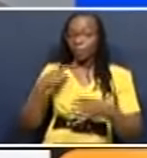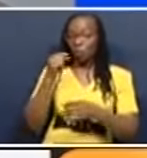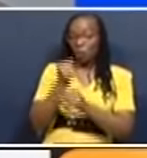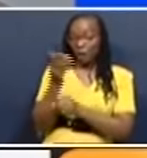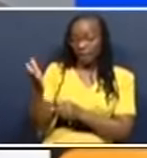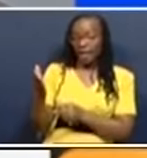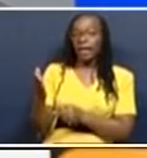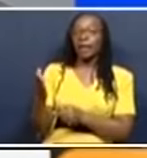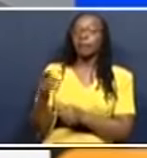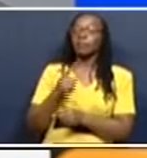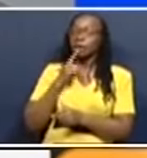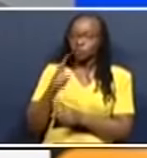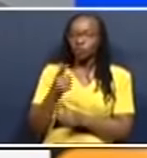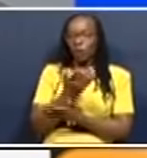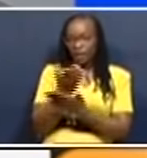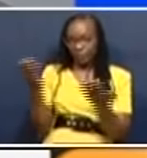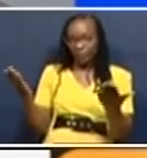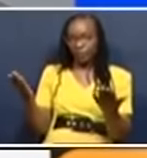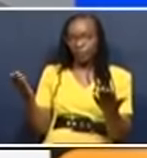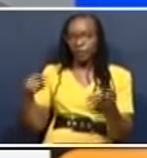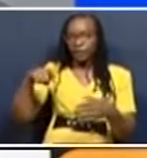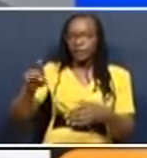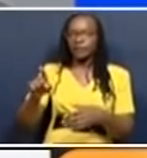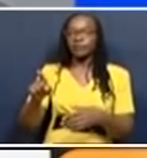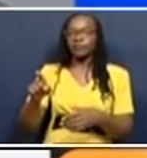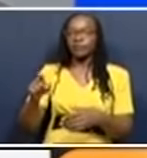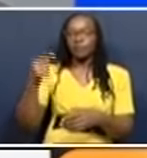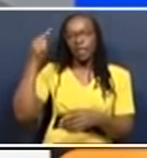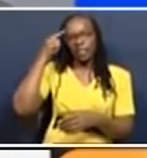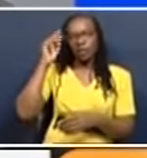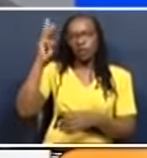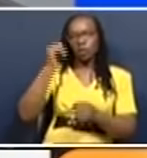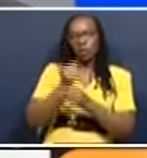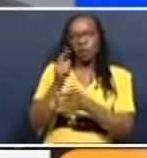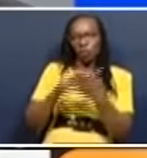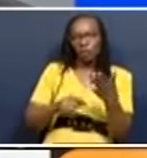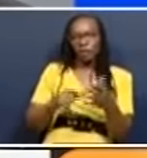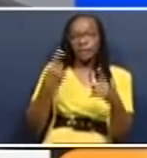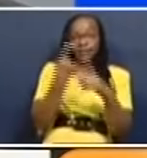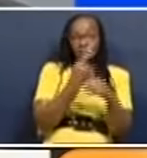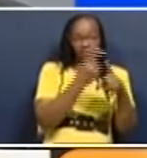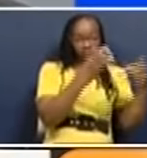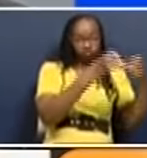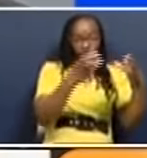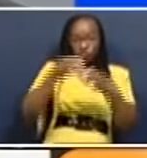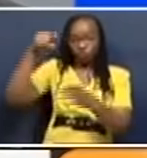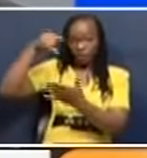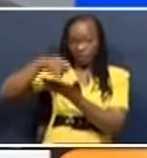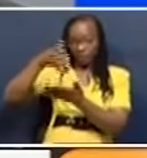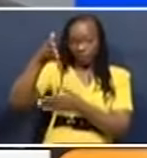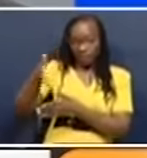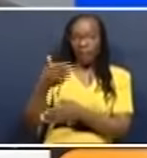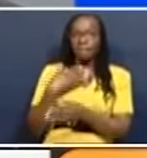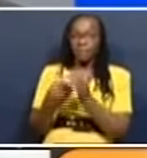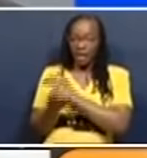assure you they're up to the task. What I think we shall do, the agencies that are all involved, I would advise that we shall